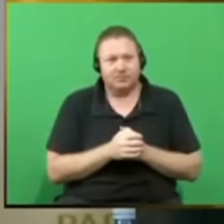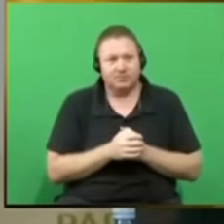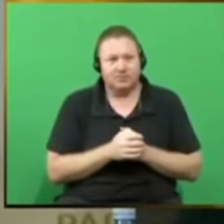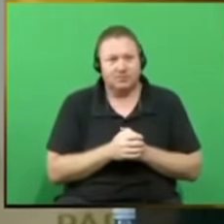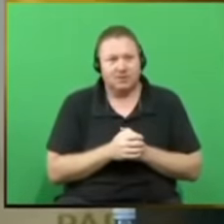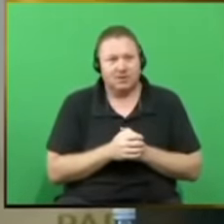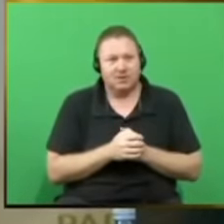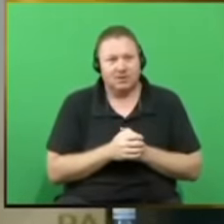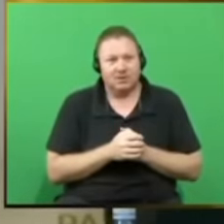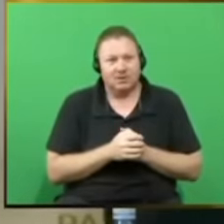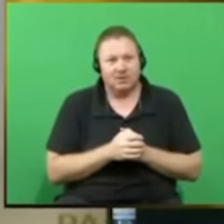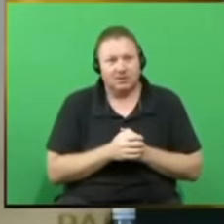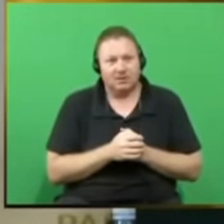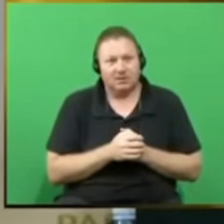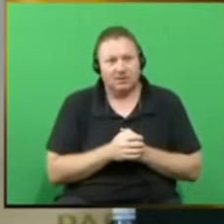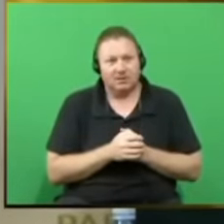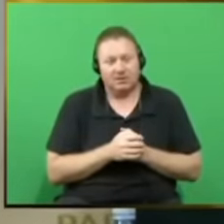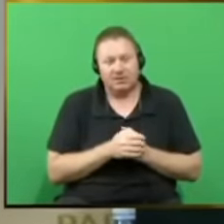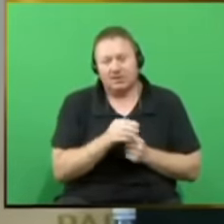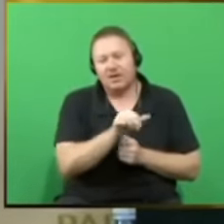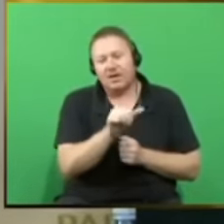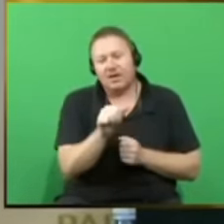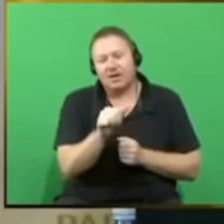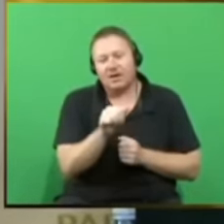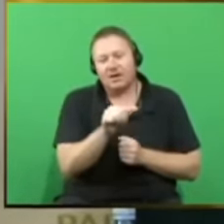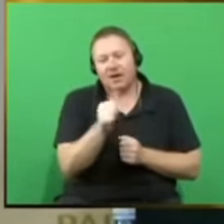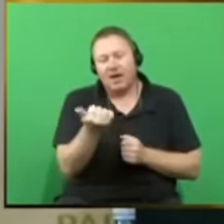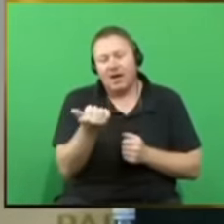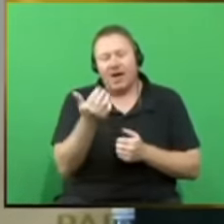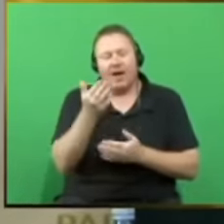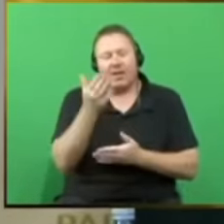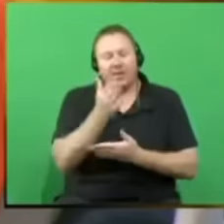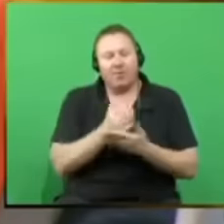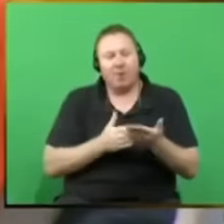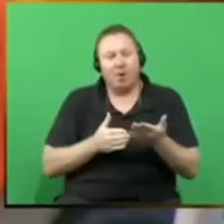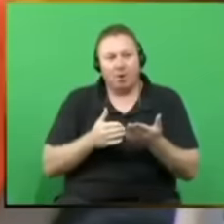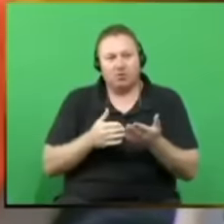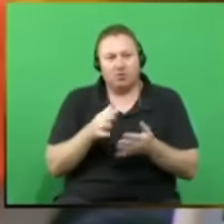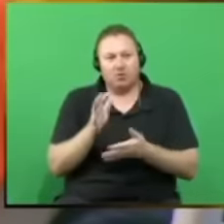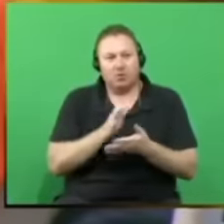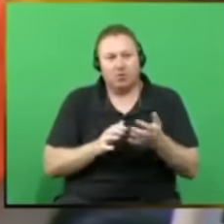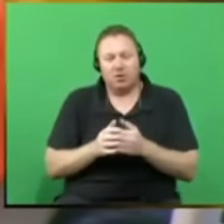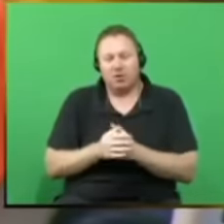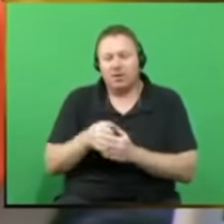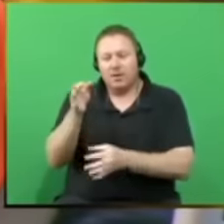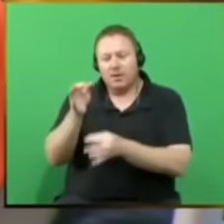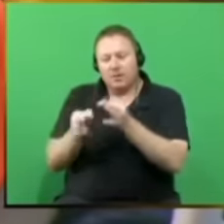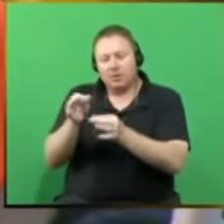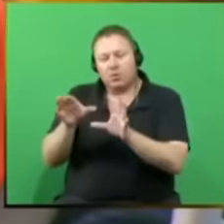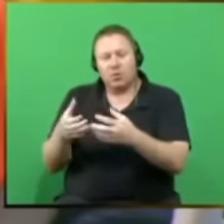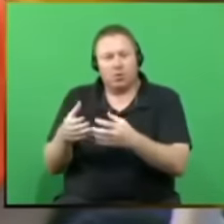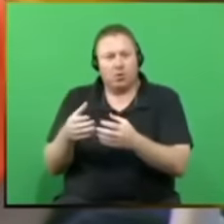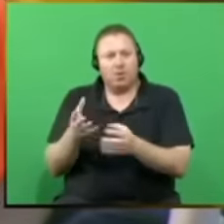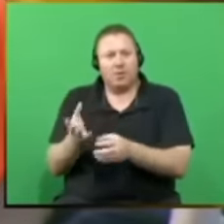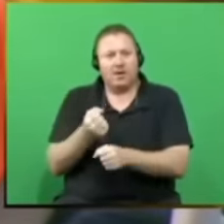And then, of course, there's the other part of the tale. A party that gets things done.